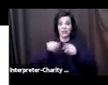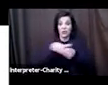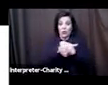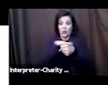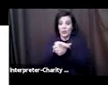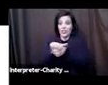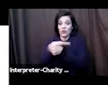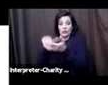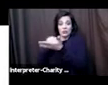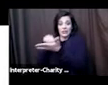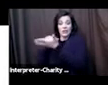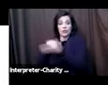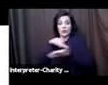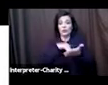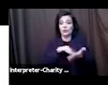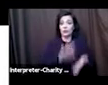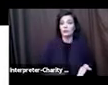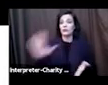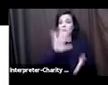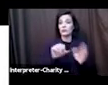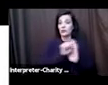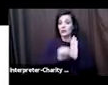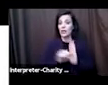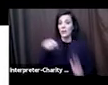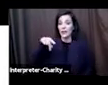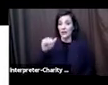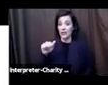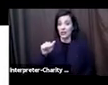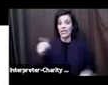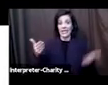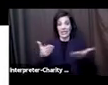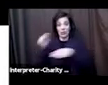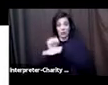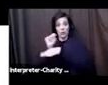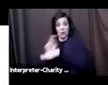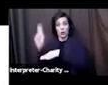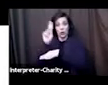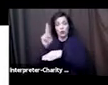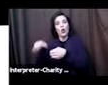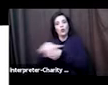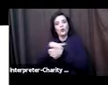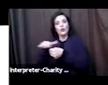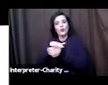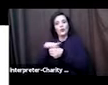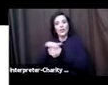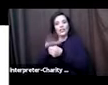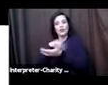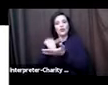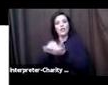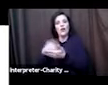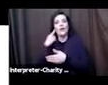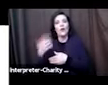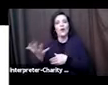Pennsylvania. We here at Temple are the regional center for the 5 counties around